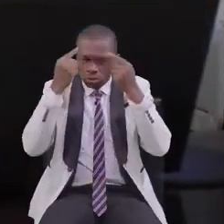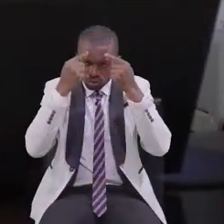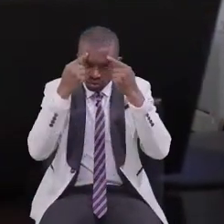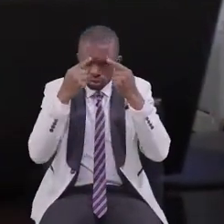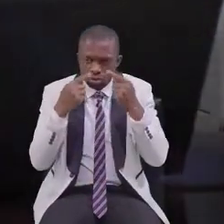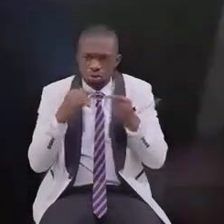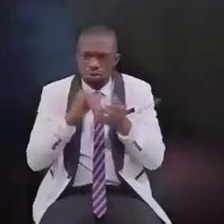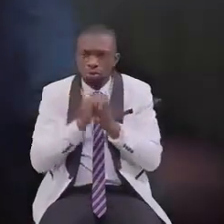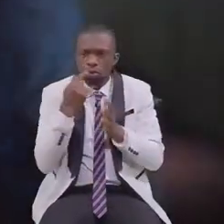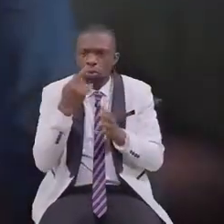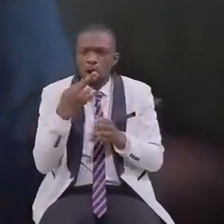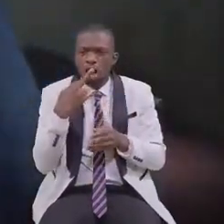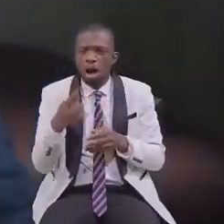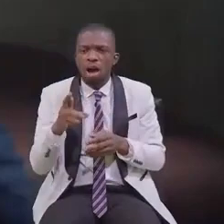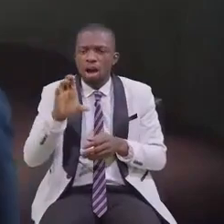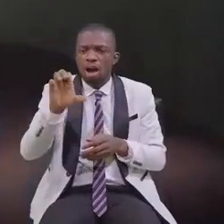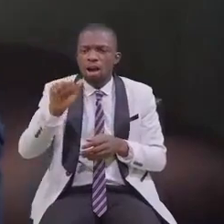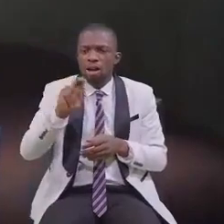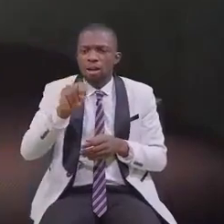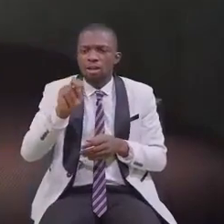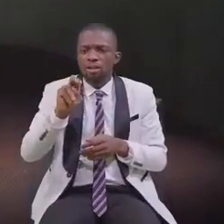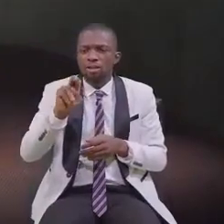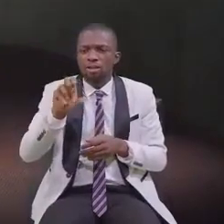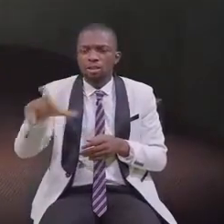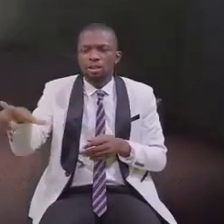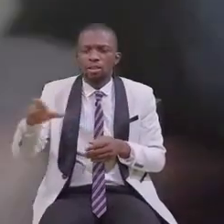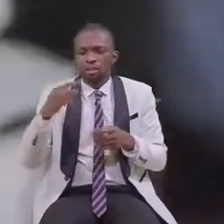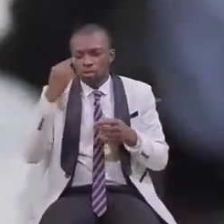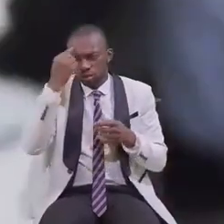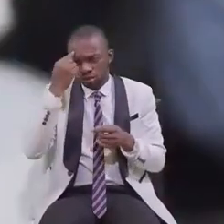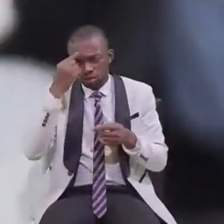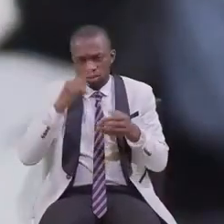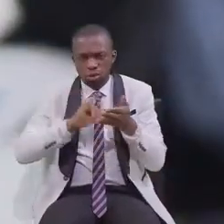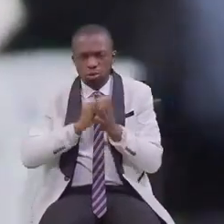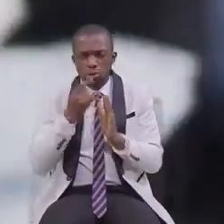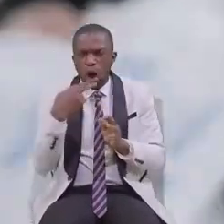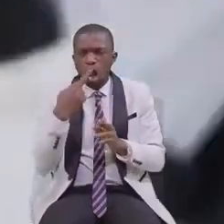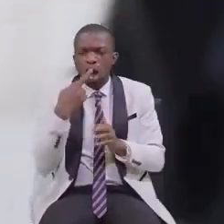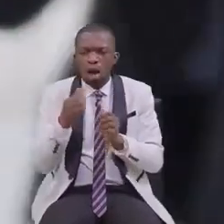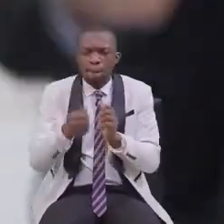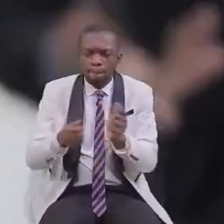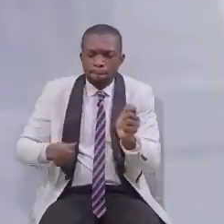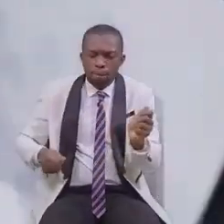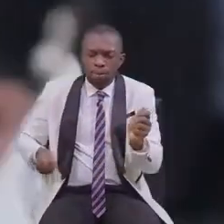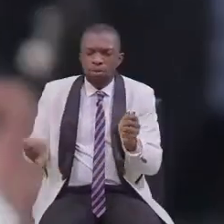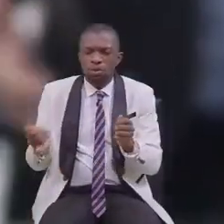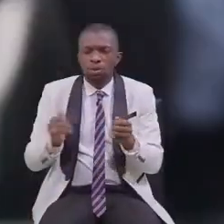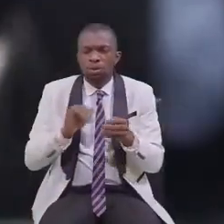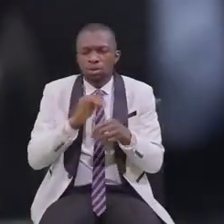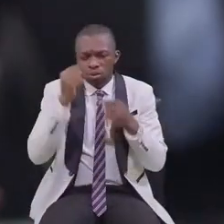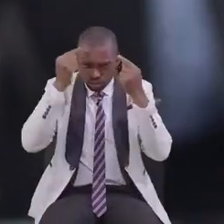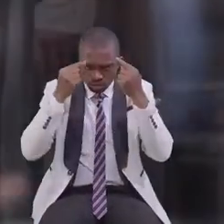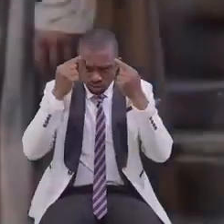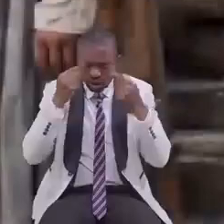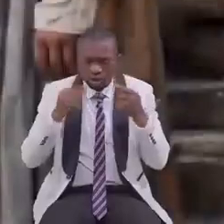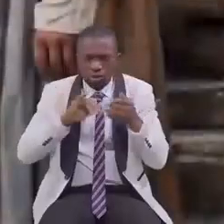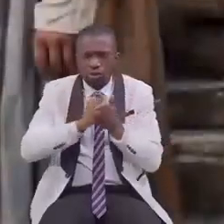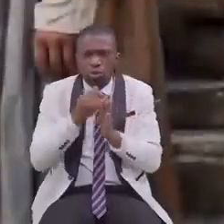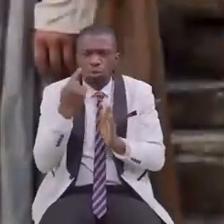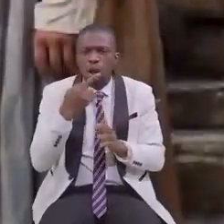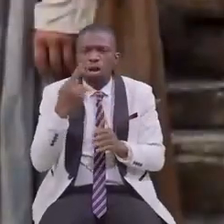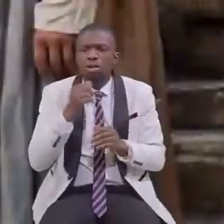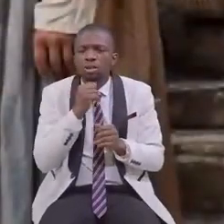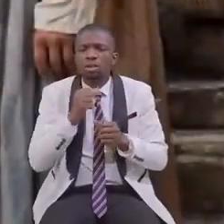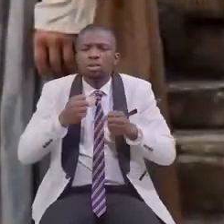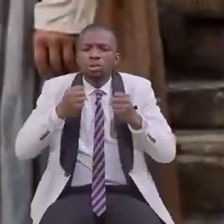carnal. Consider those who are backsliding. Consider those who are not strong. Consider those